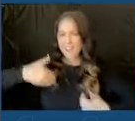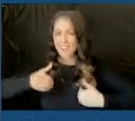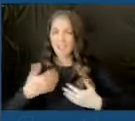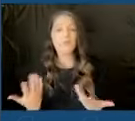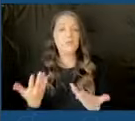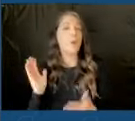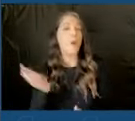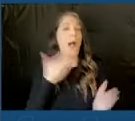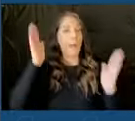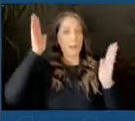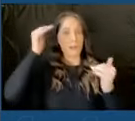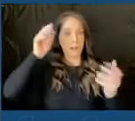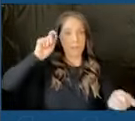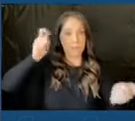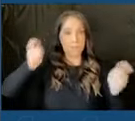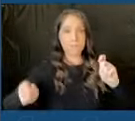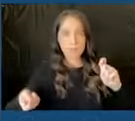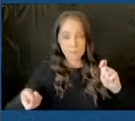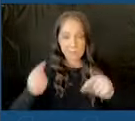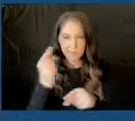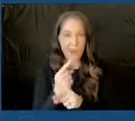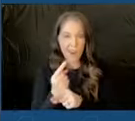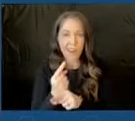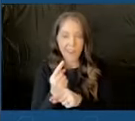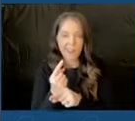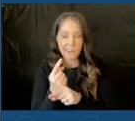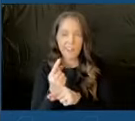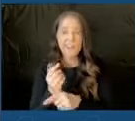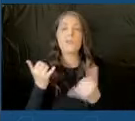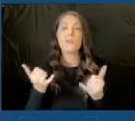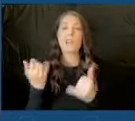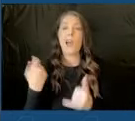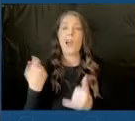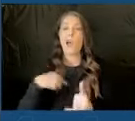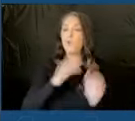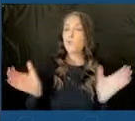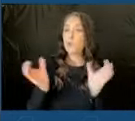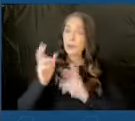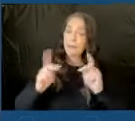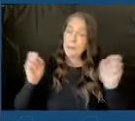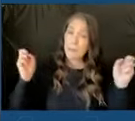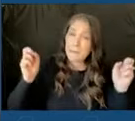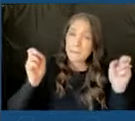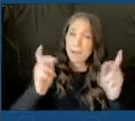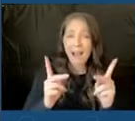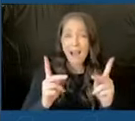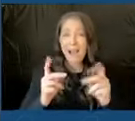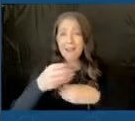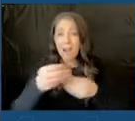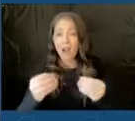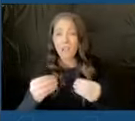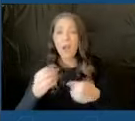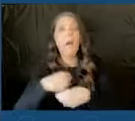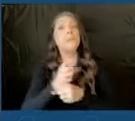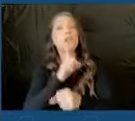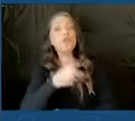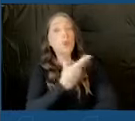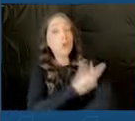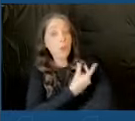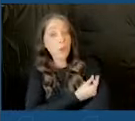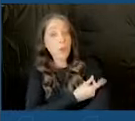have shifted a lot, and we are encouraging them to come back, and again, making sure that they're boosted. If they're worried about their